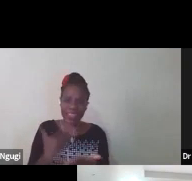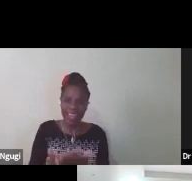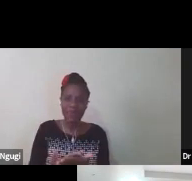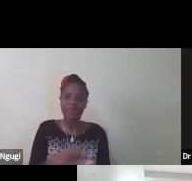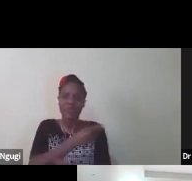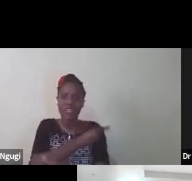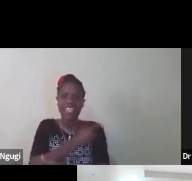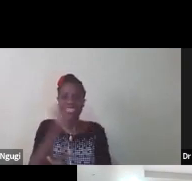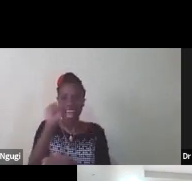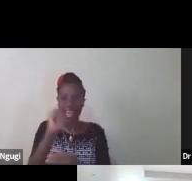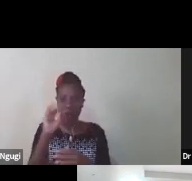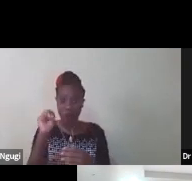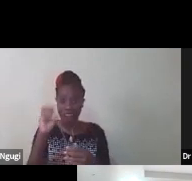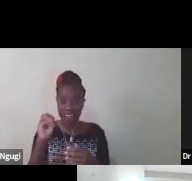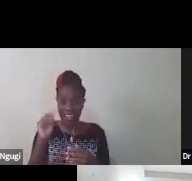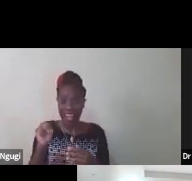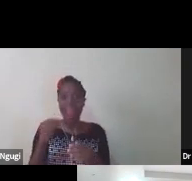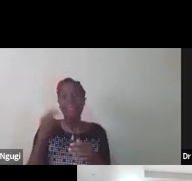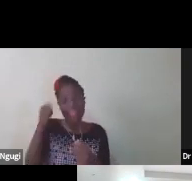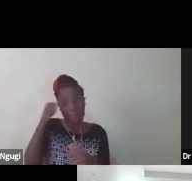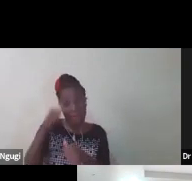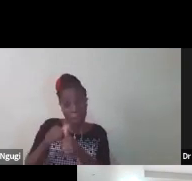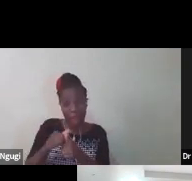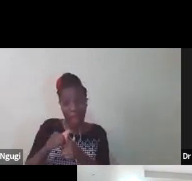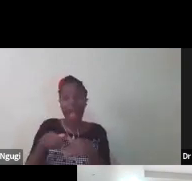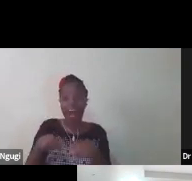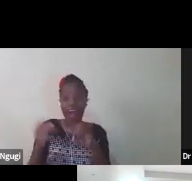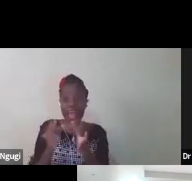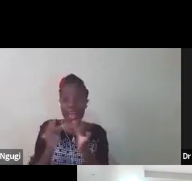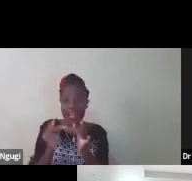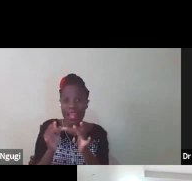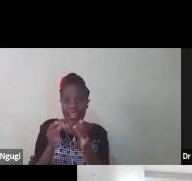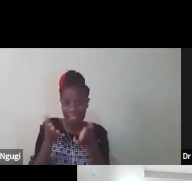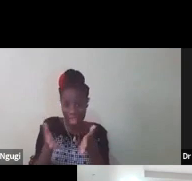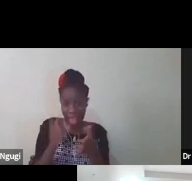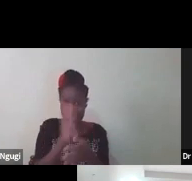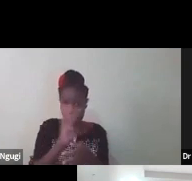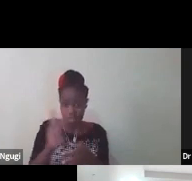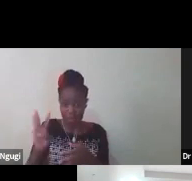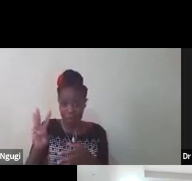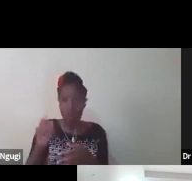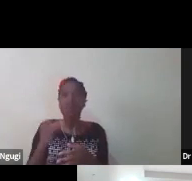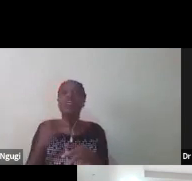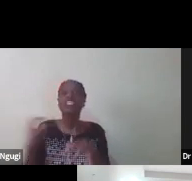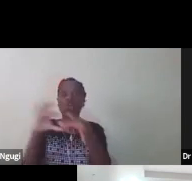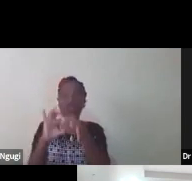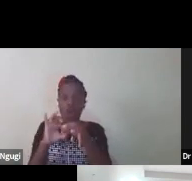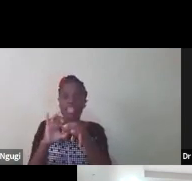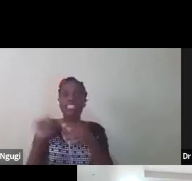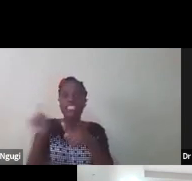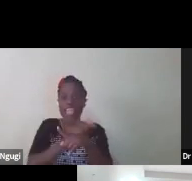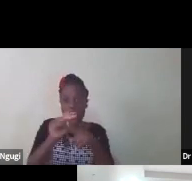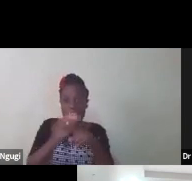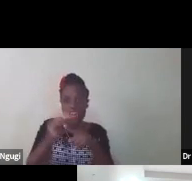up. Remember the training course, there is a link that will be put in the chat area. That link is where you can be able to go